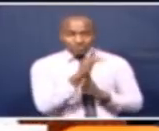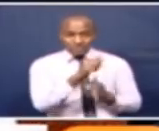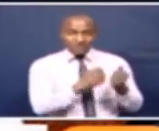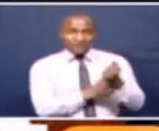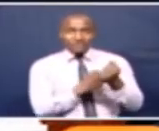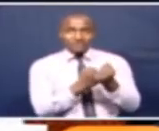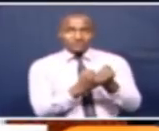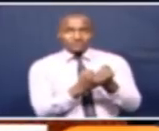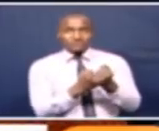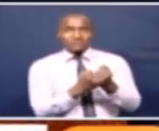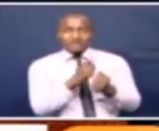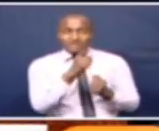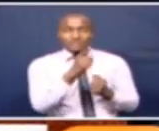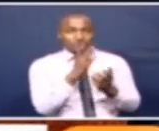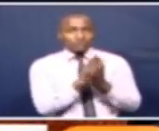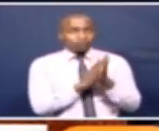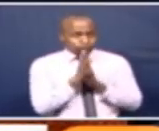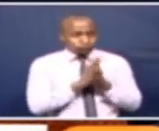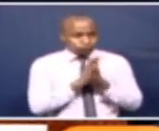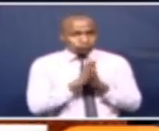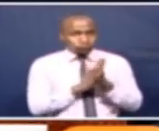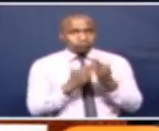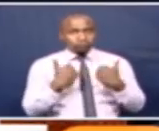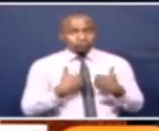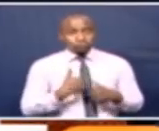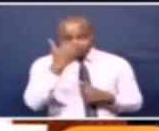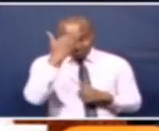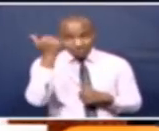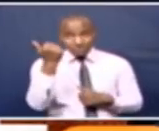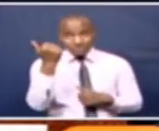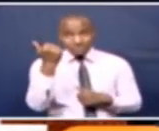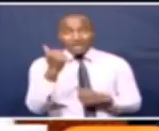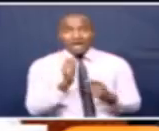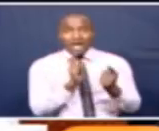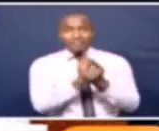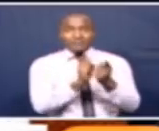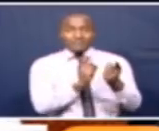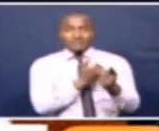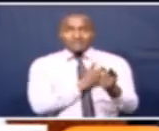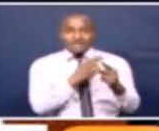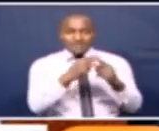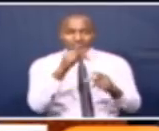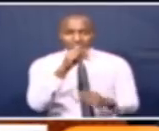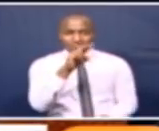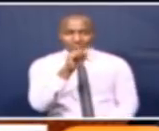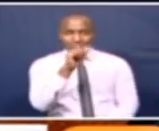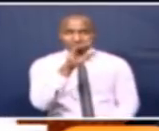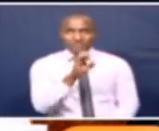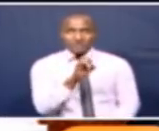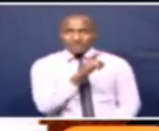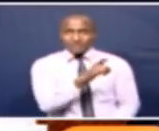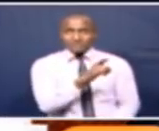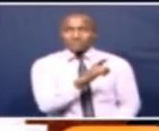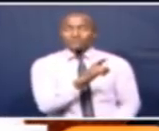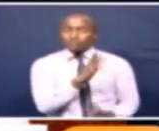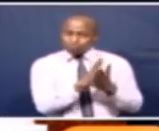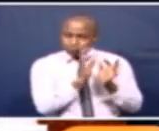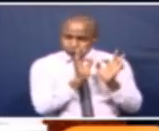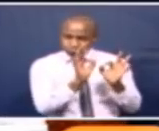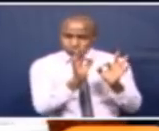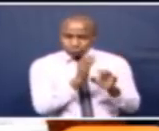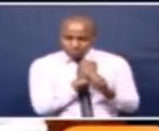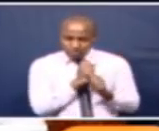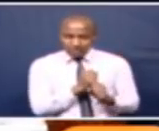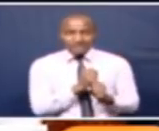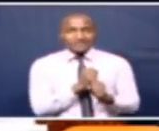Mm-hmm. And she's motivated me because I met this girl called Grace. And she stood out. She was